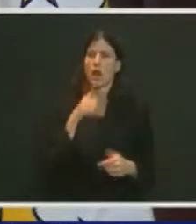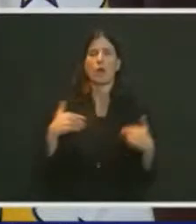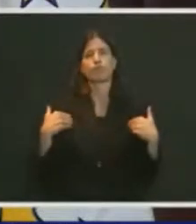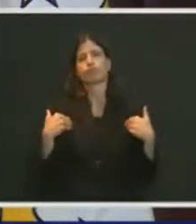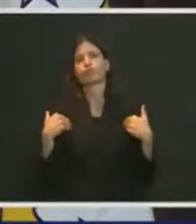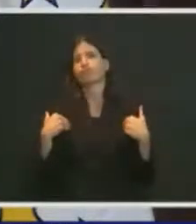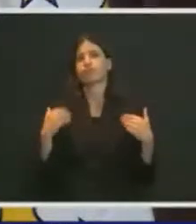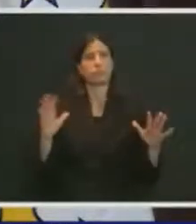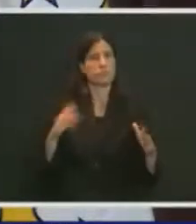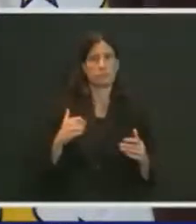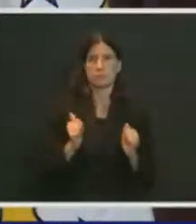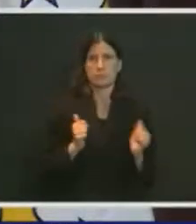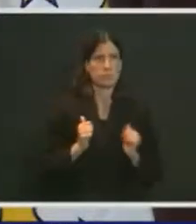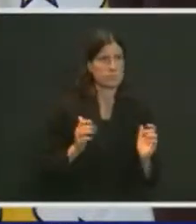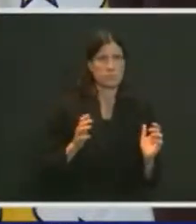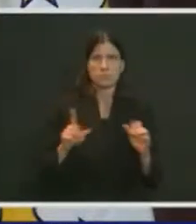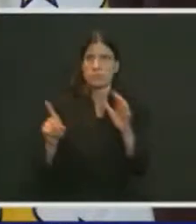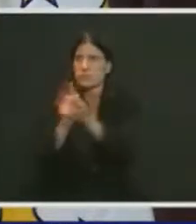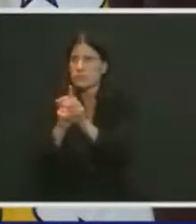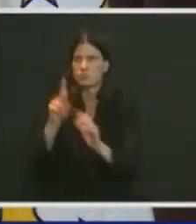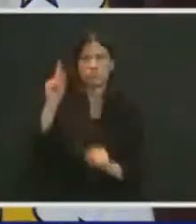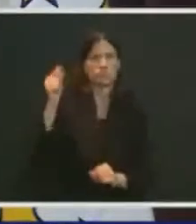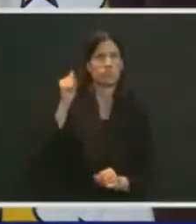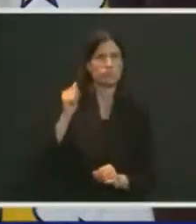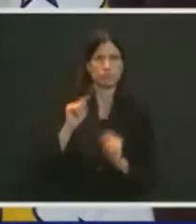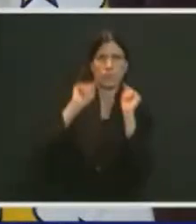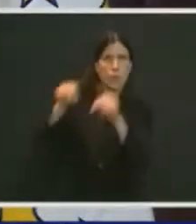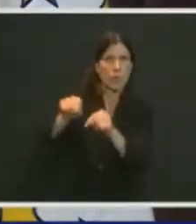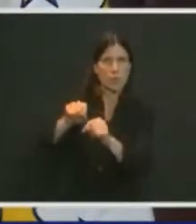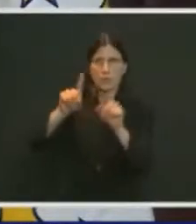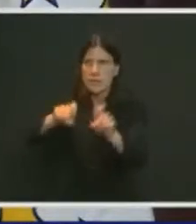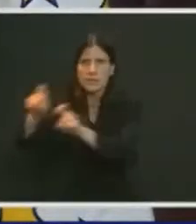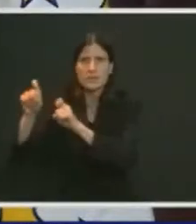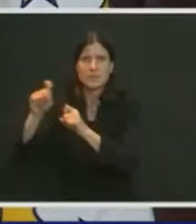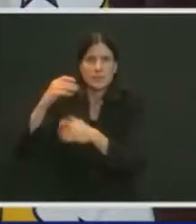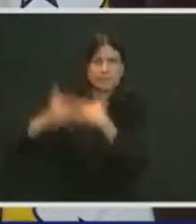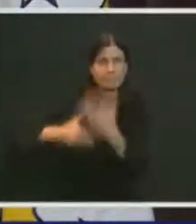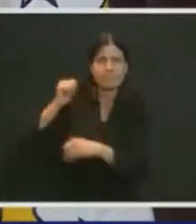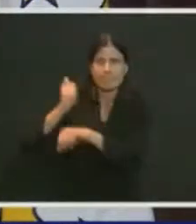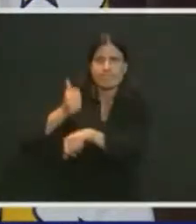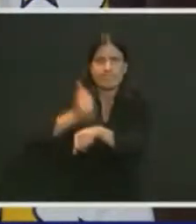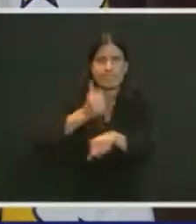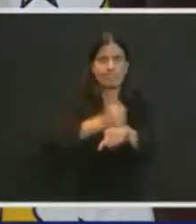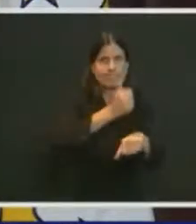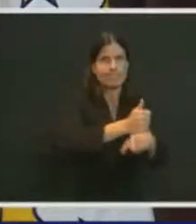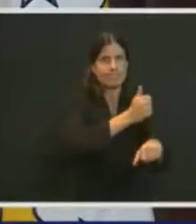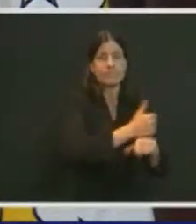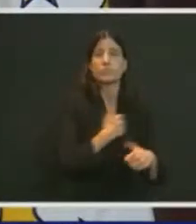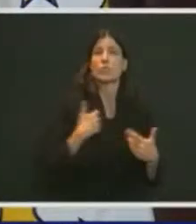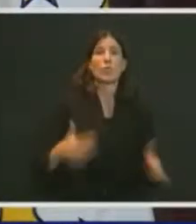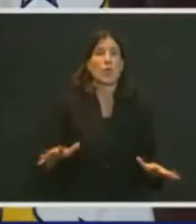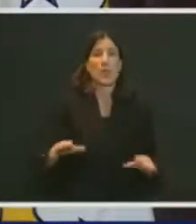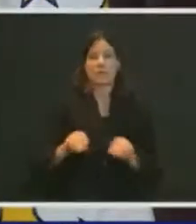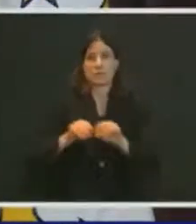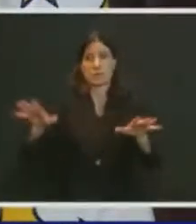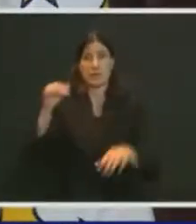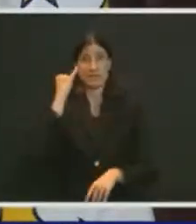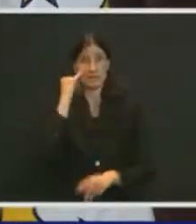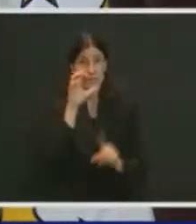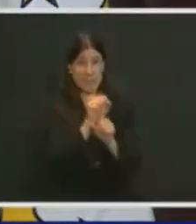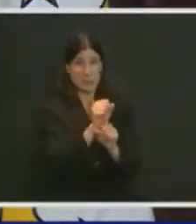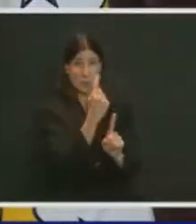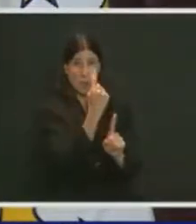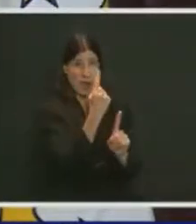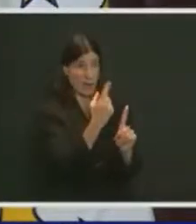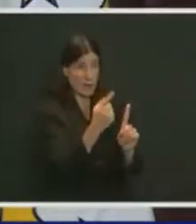there proactively, looking to see how can we help prevent some form of cluster of cases or challenge